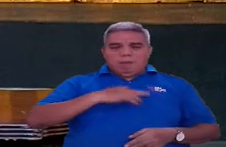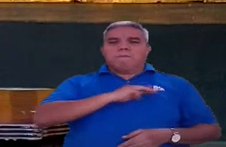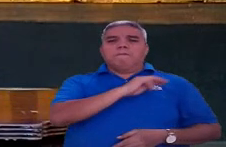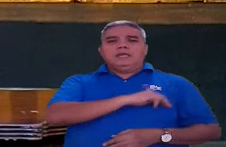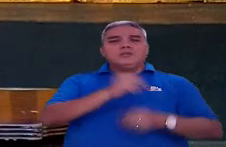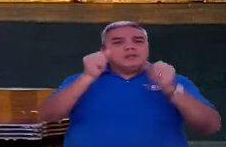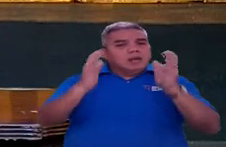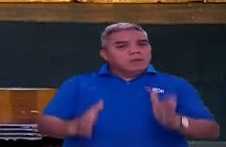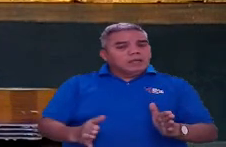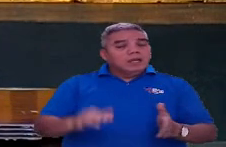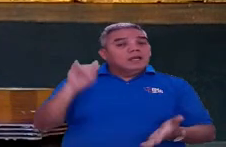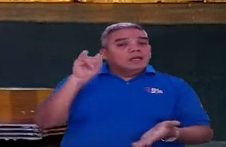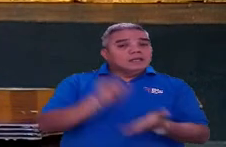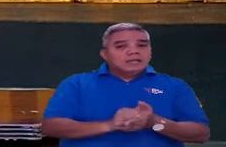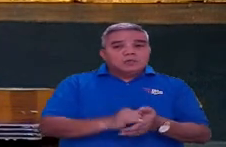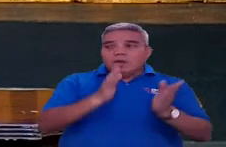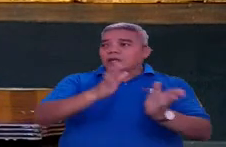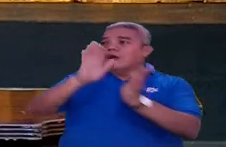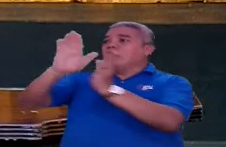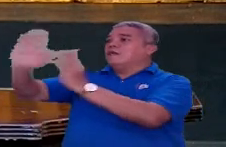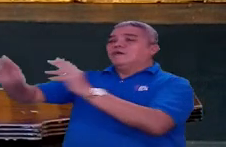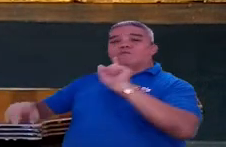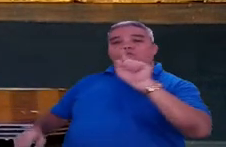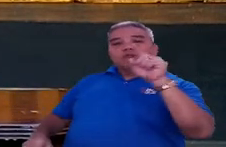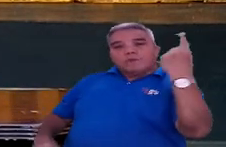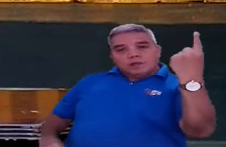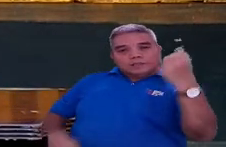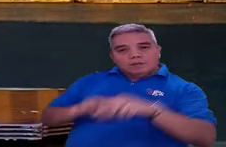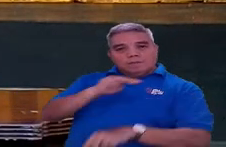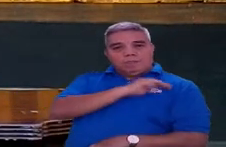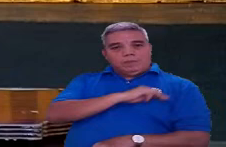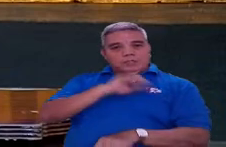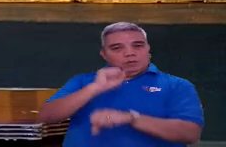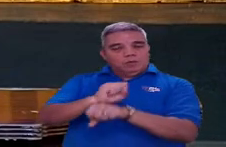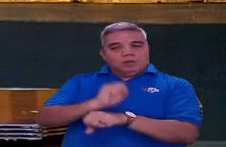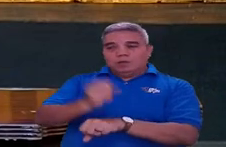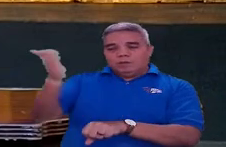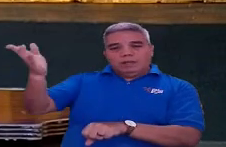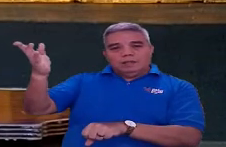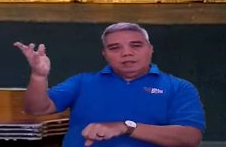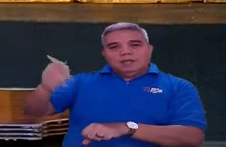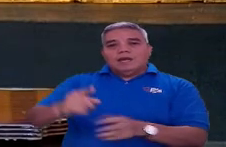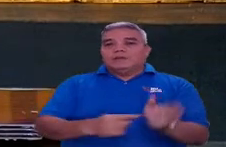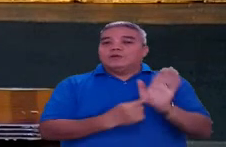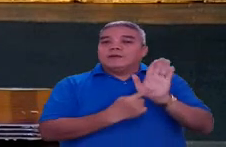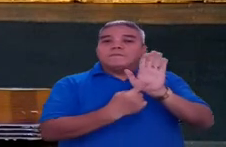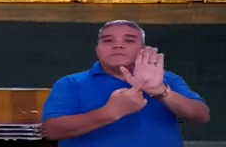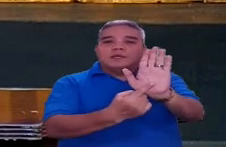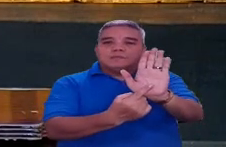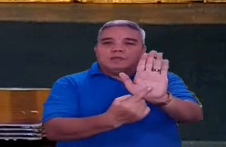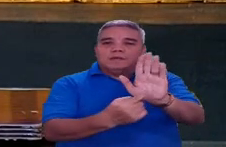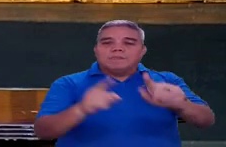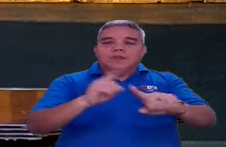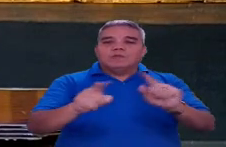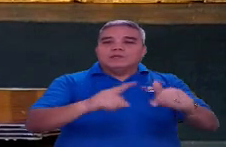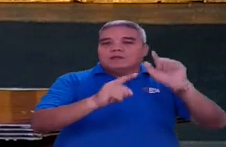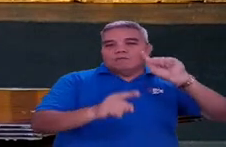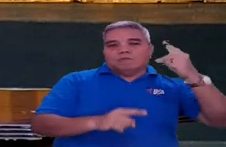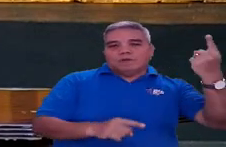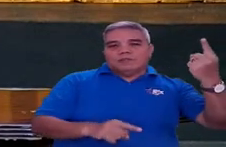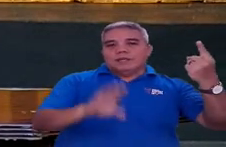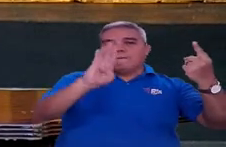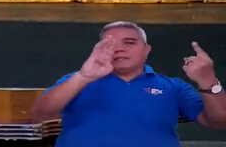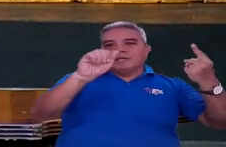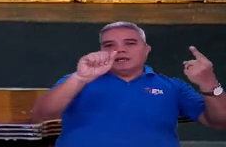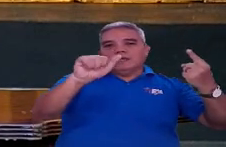missionary. That's why I left my first mission work. As the Lord impressed me in that first mission work